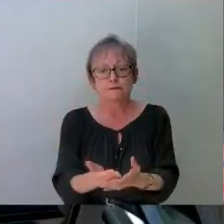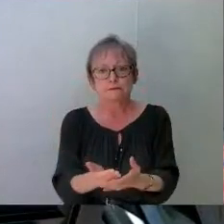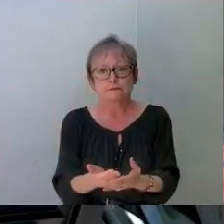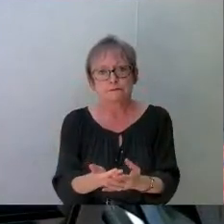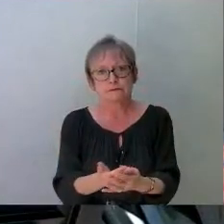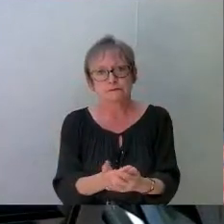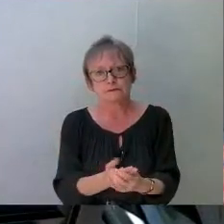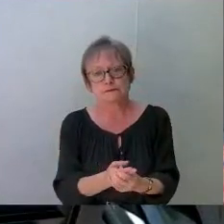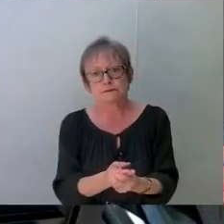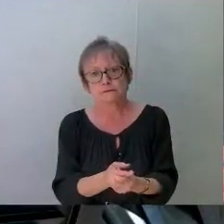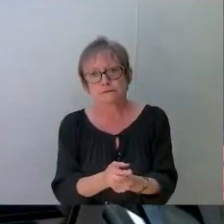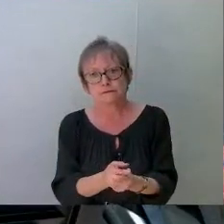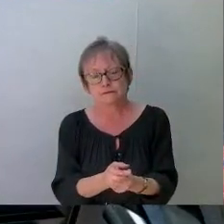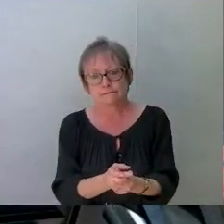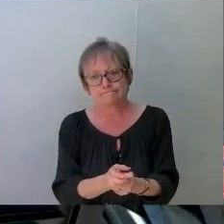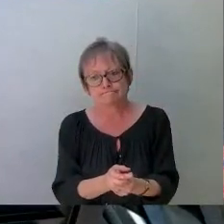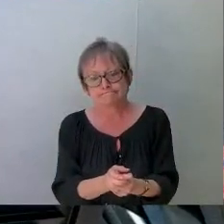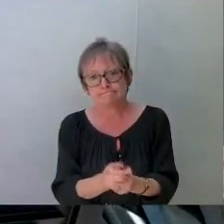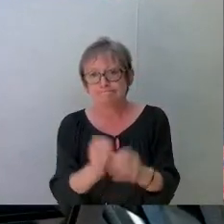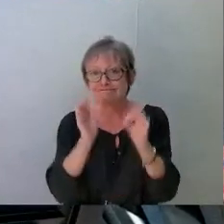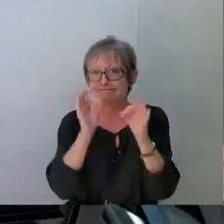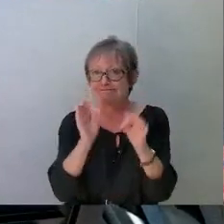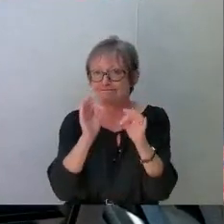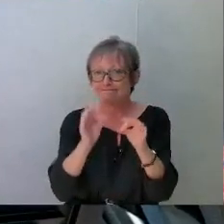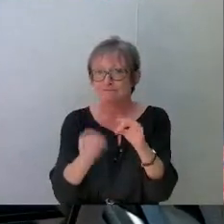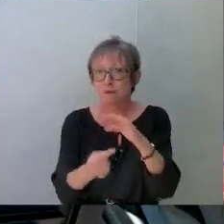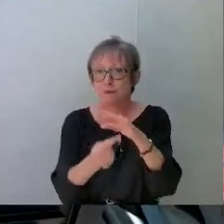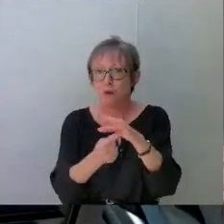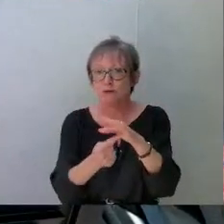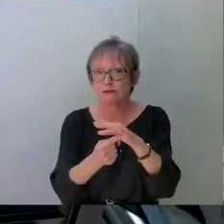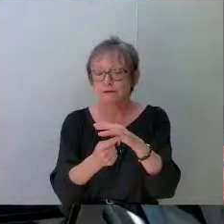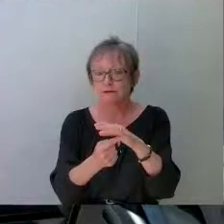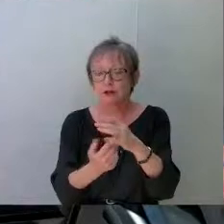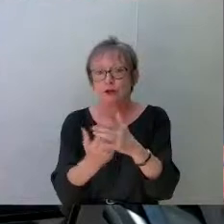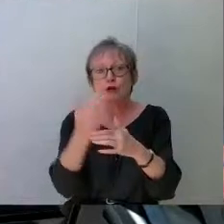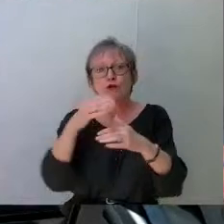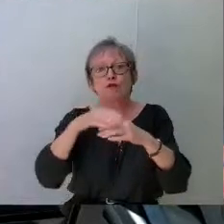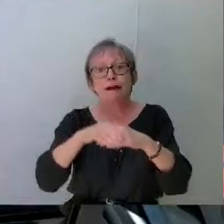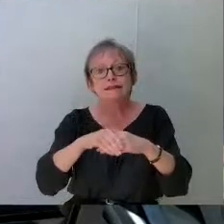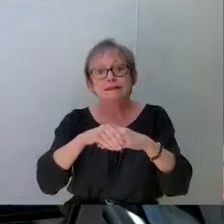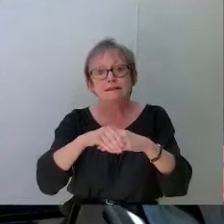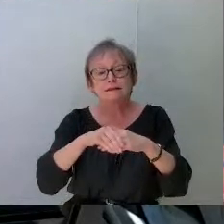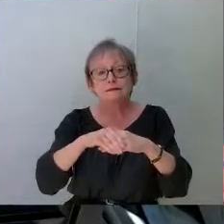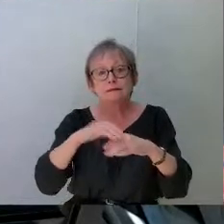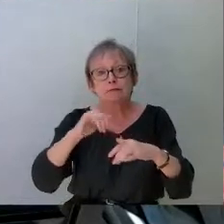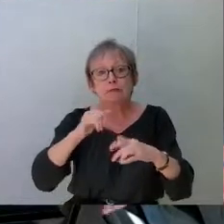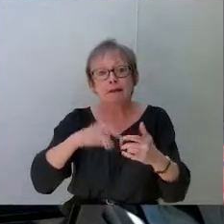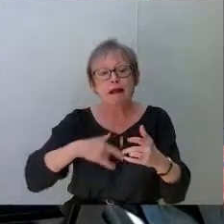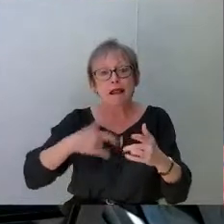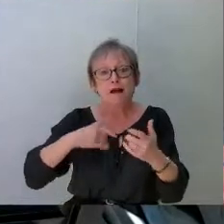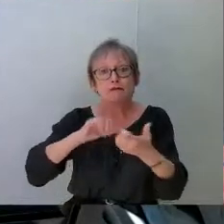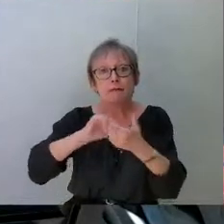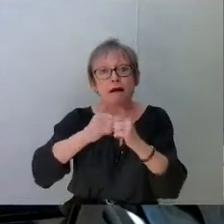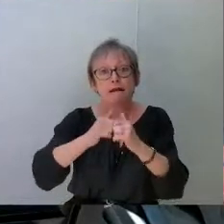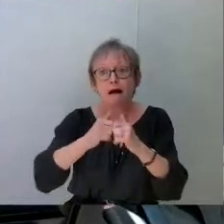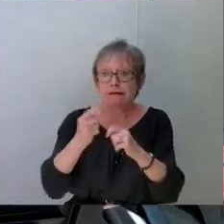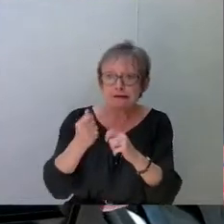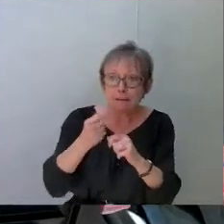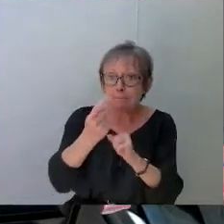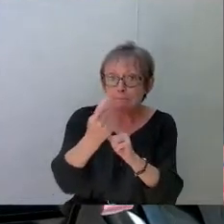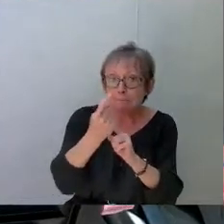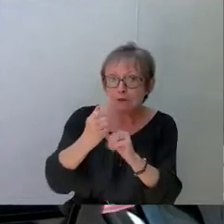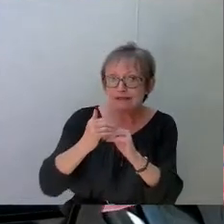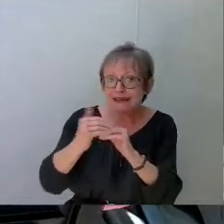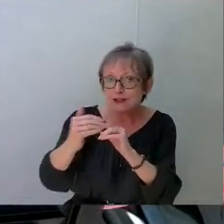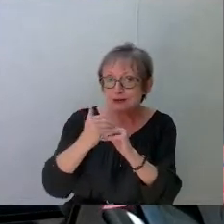Just as importantly, maybe even more so, you've made new friends. Maybe even your life partners. There are a few up here on the